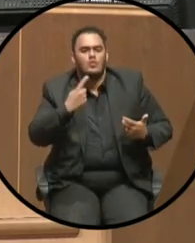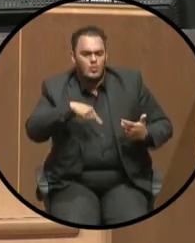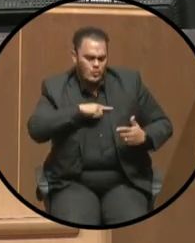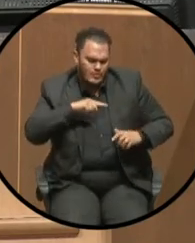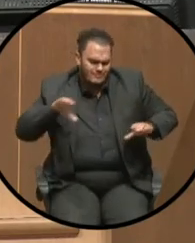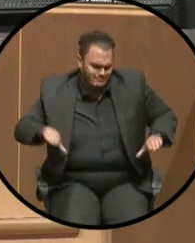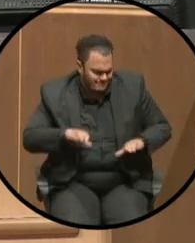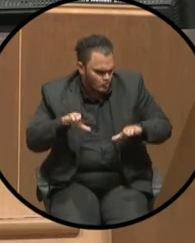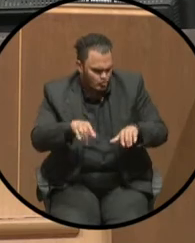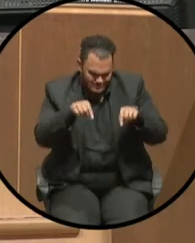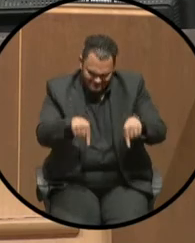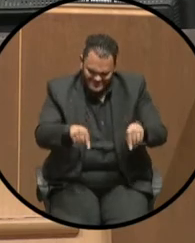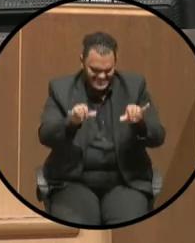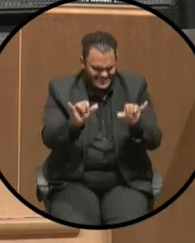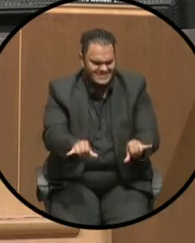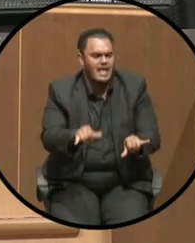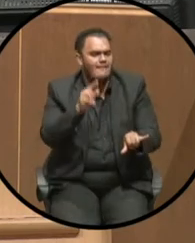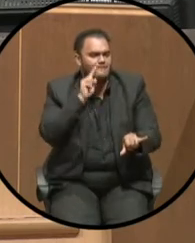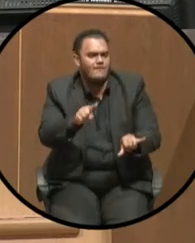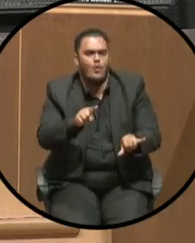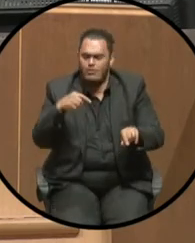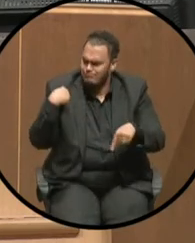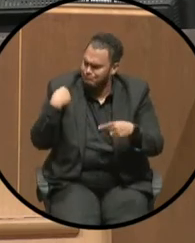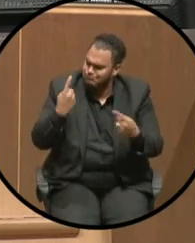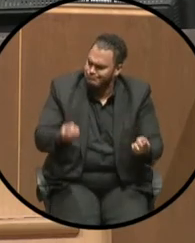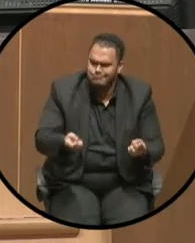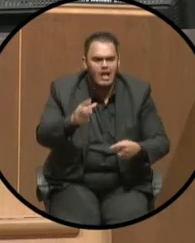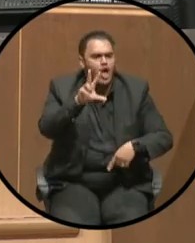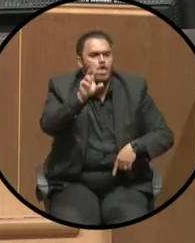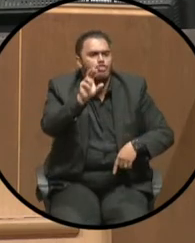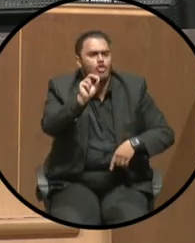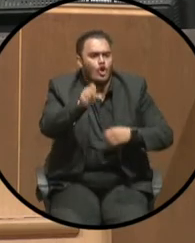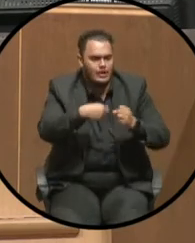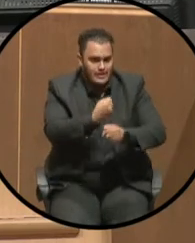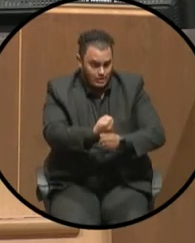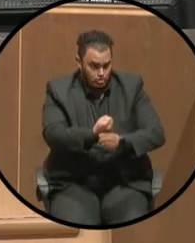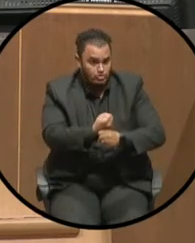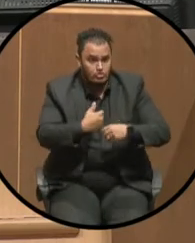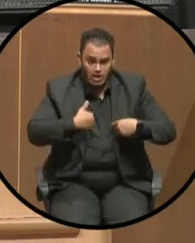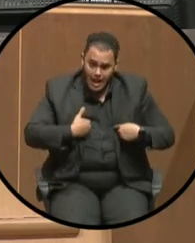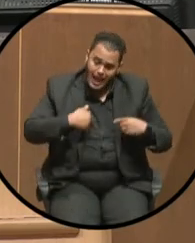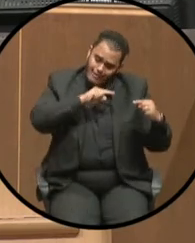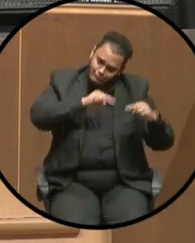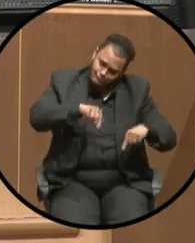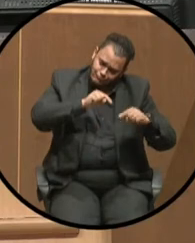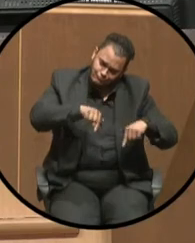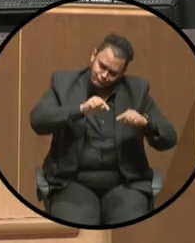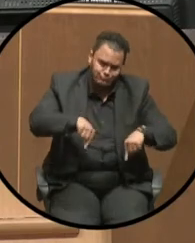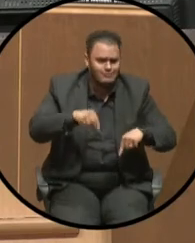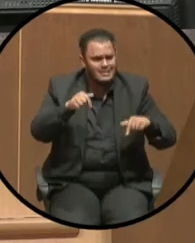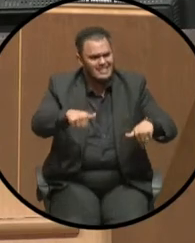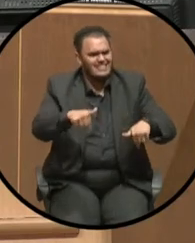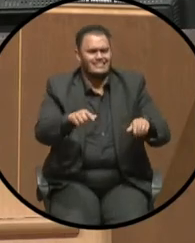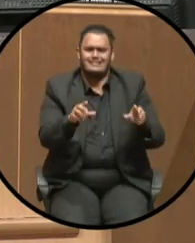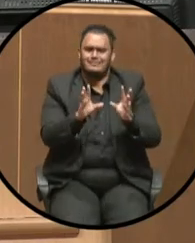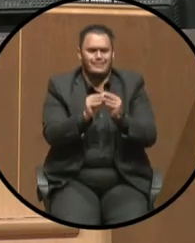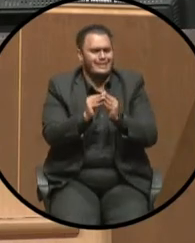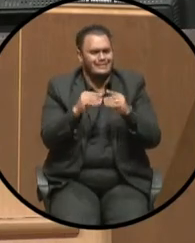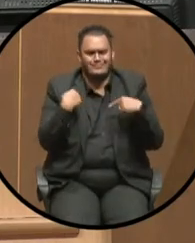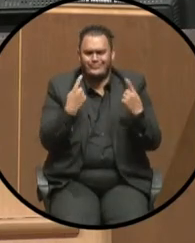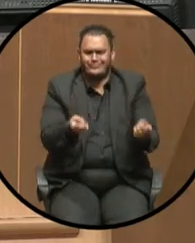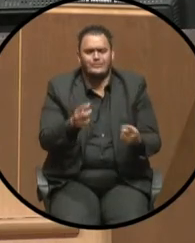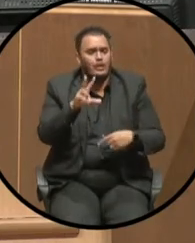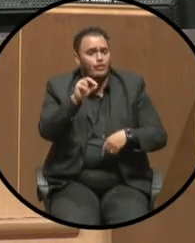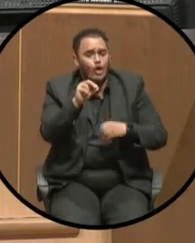years. I've been coming to these meetings as a private citizen and coming county commission meetings for the same period of time. That's always